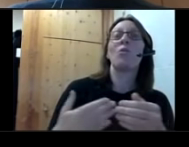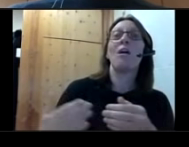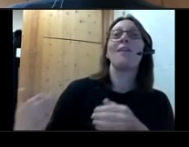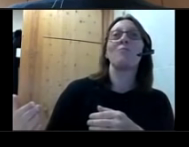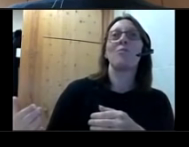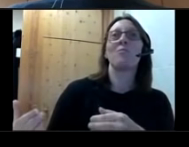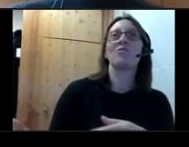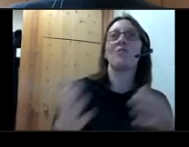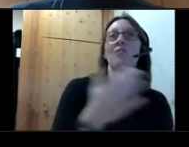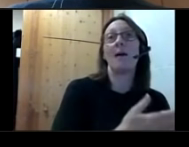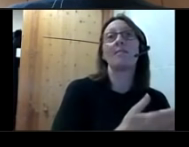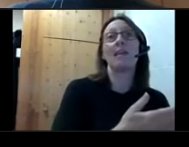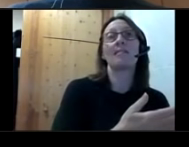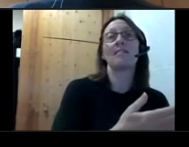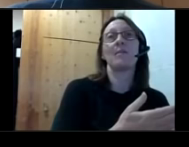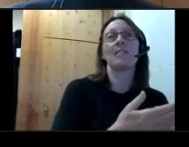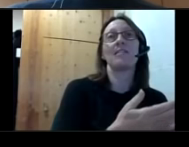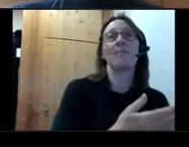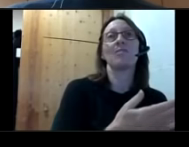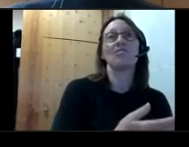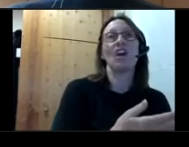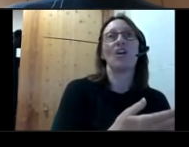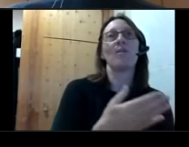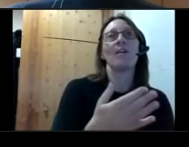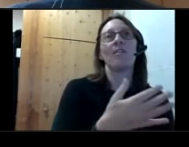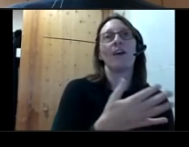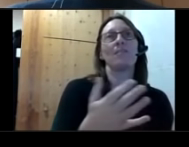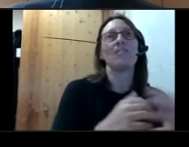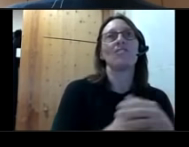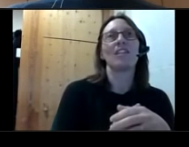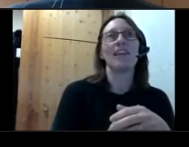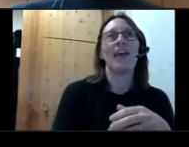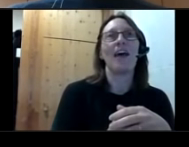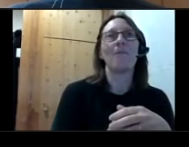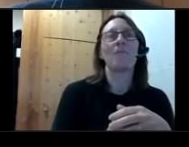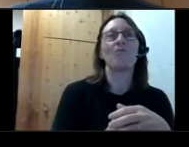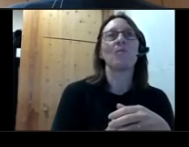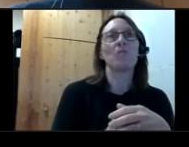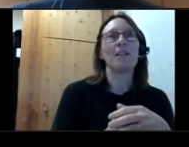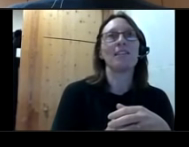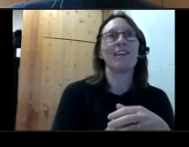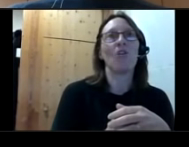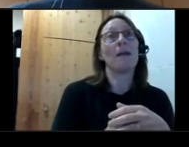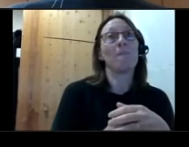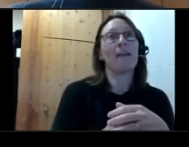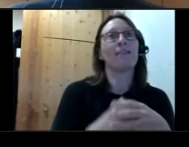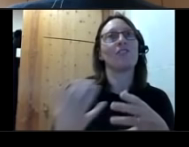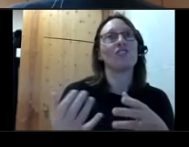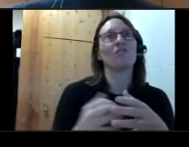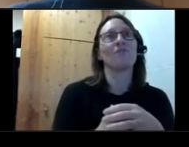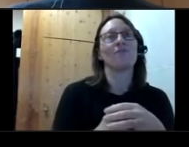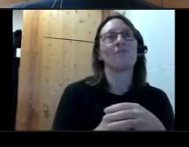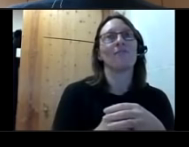people who are having problems to refer back to the accessibility statement and show that potentially the responsibilities are not being met